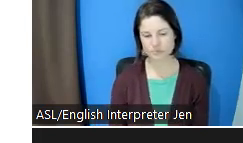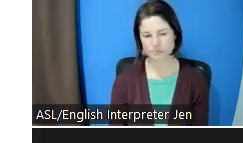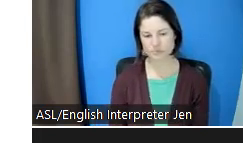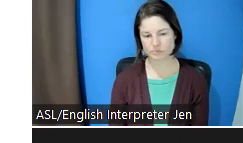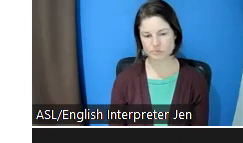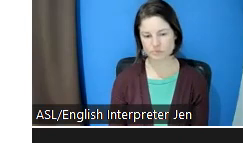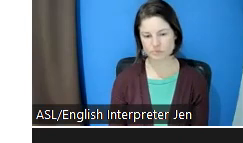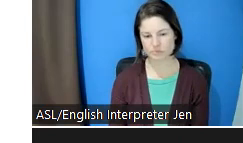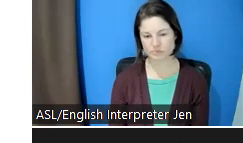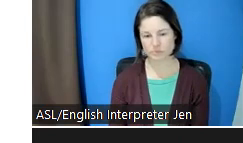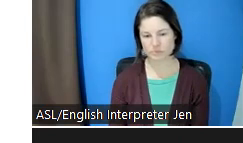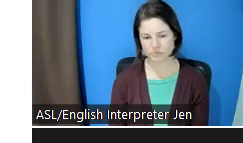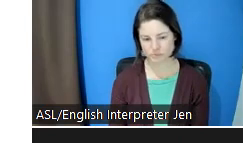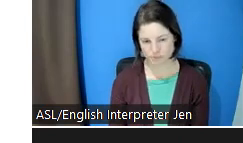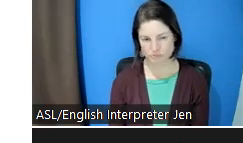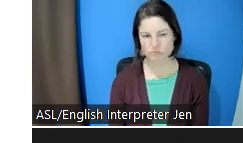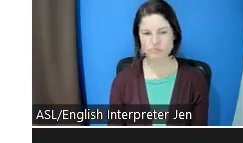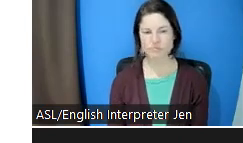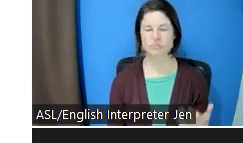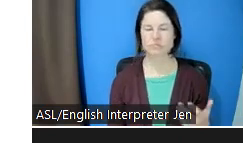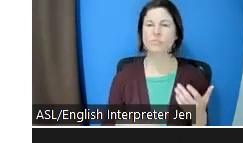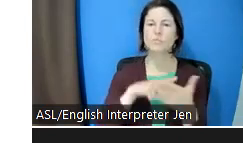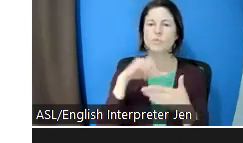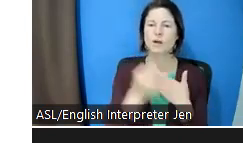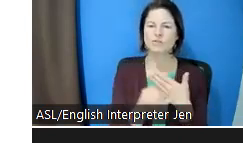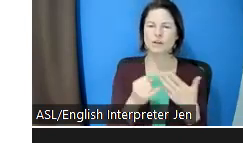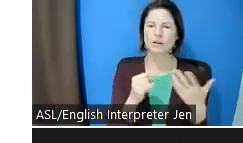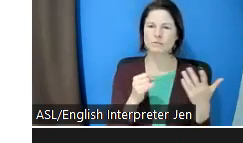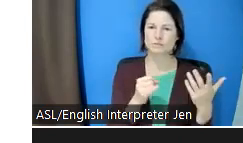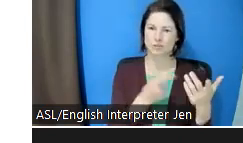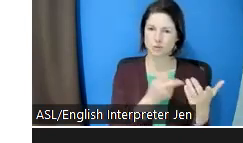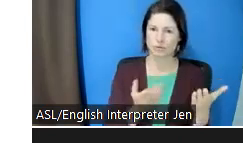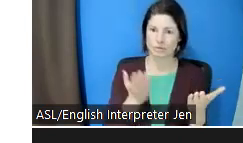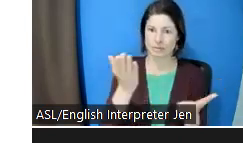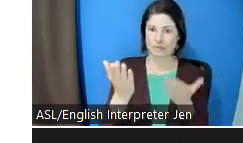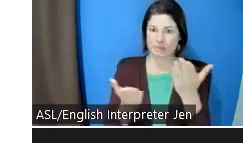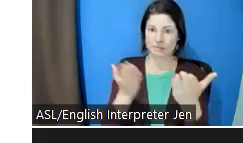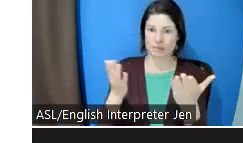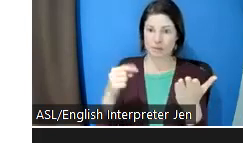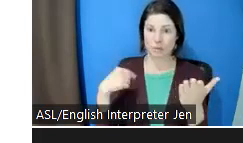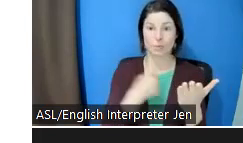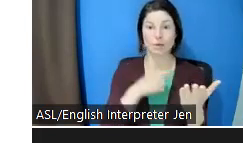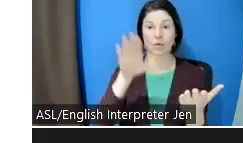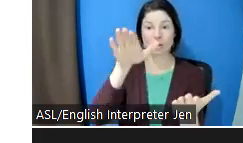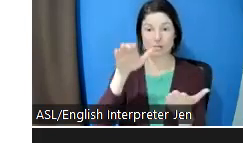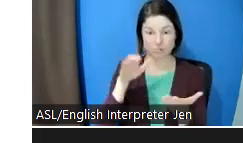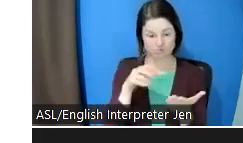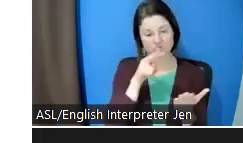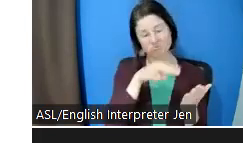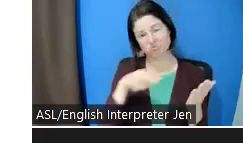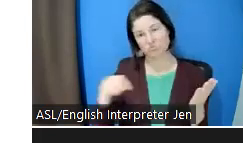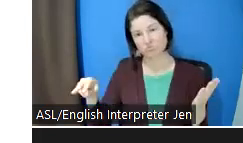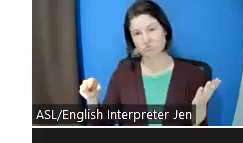table here outlines how the projects are going to be evaluated. All applicants must fill out a Community